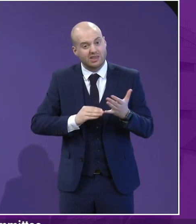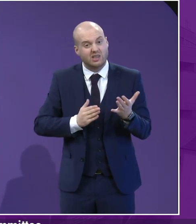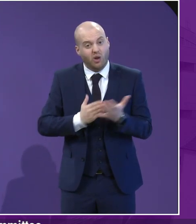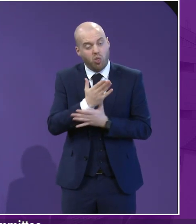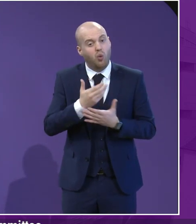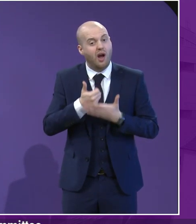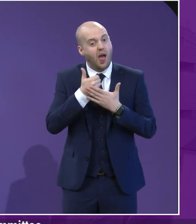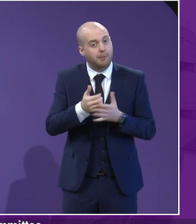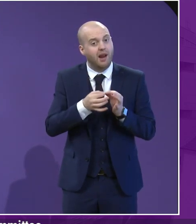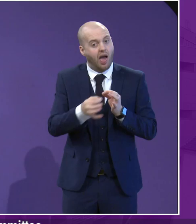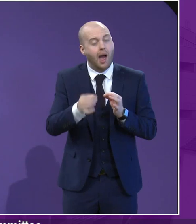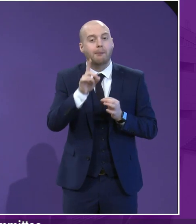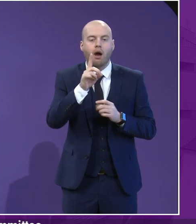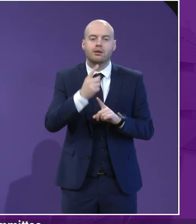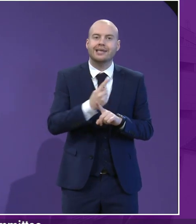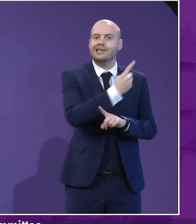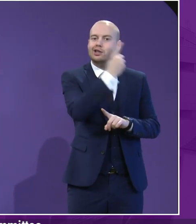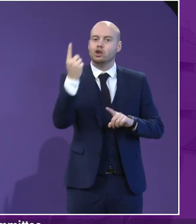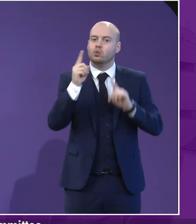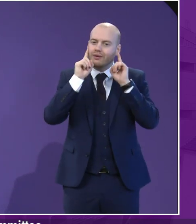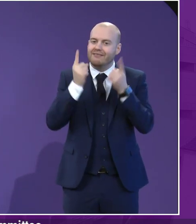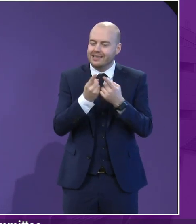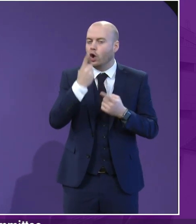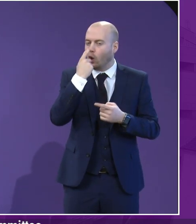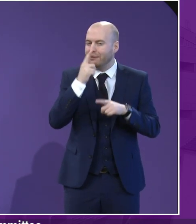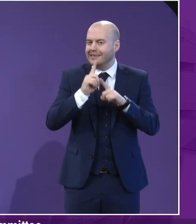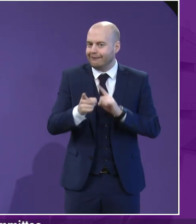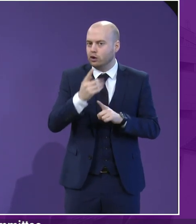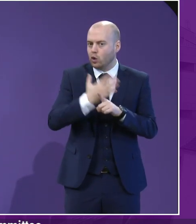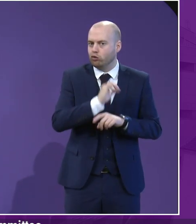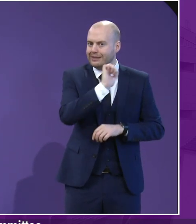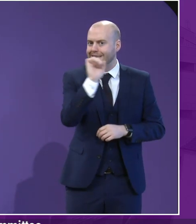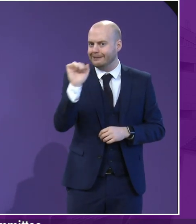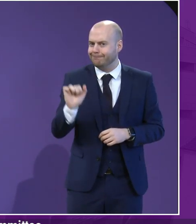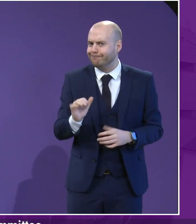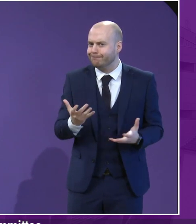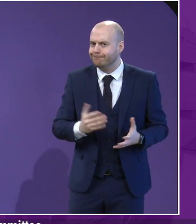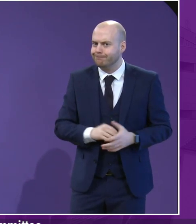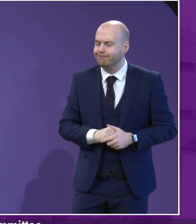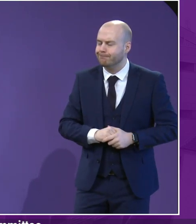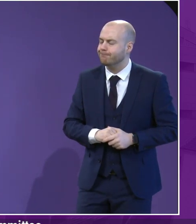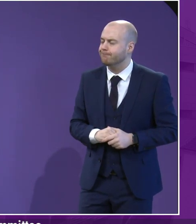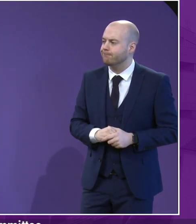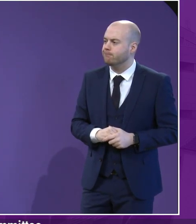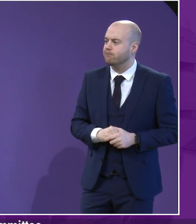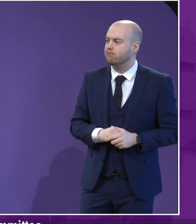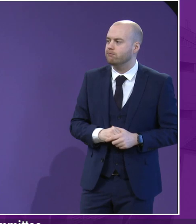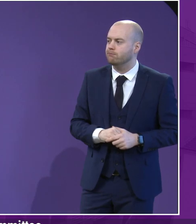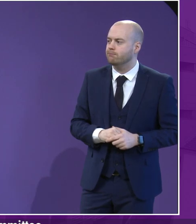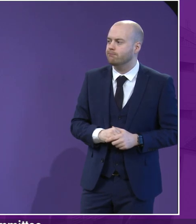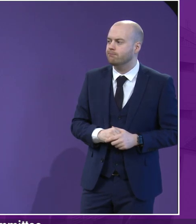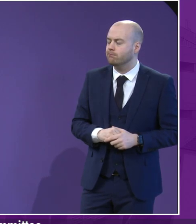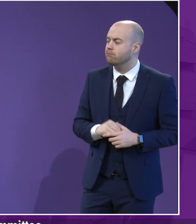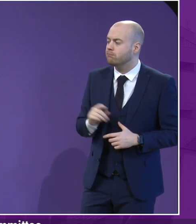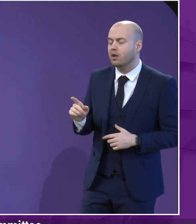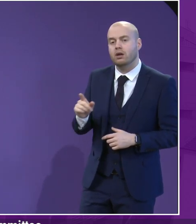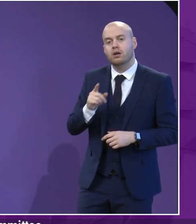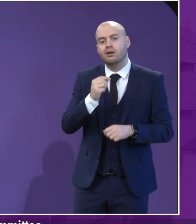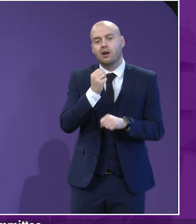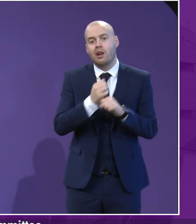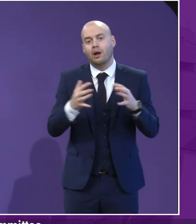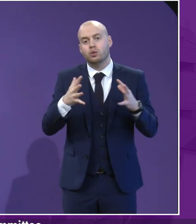someone called the helpline who had been on interrupted study leave due to a mental health problem. Because they didn't fully understand the process, they weren't engaged